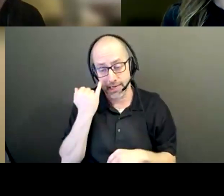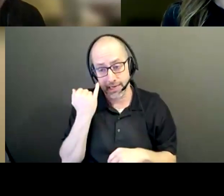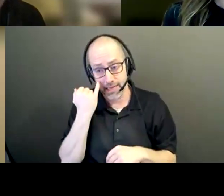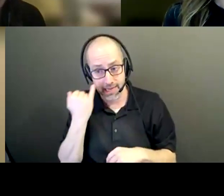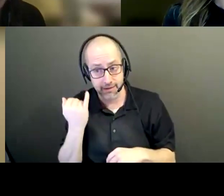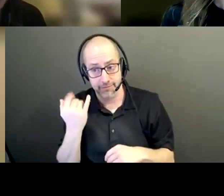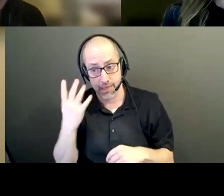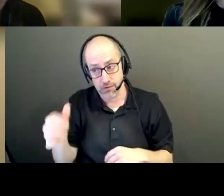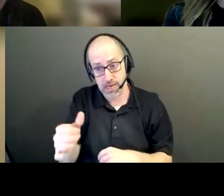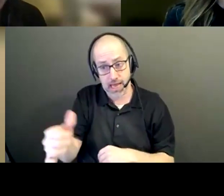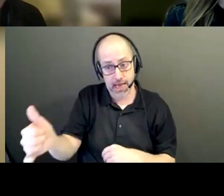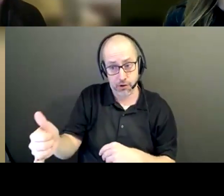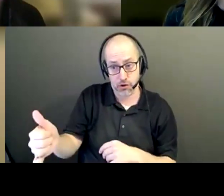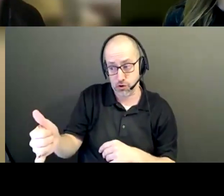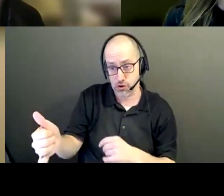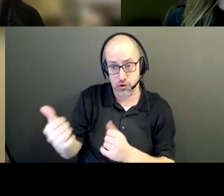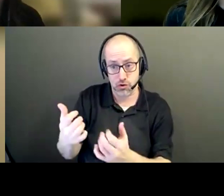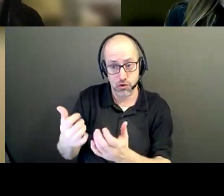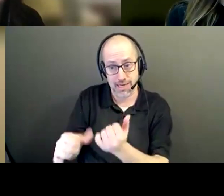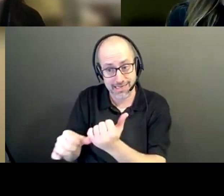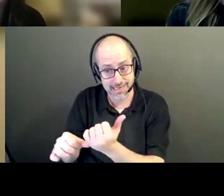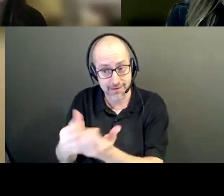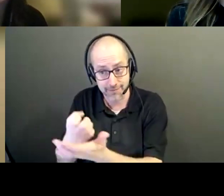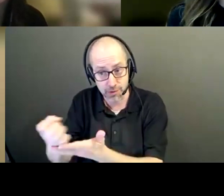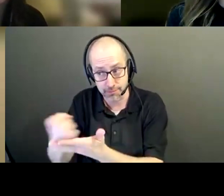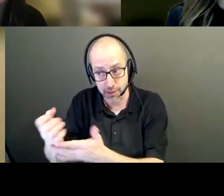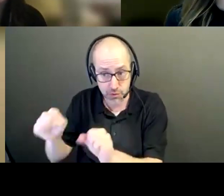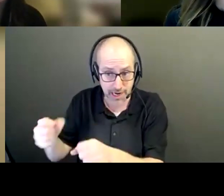those environments, then of course the loop isn't as relevant. So